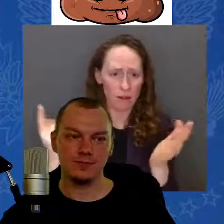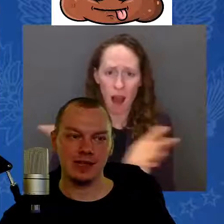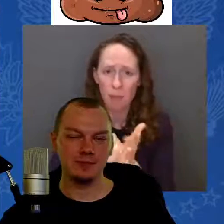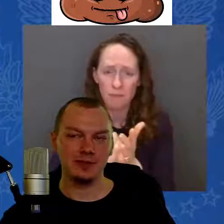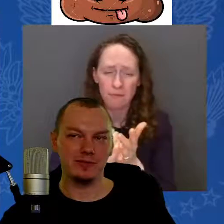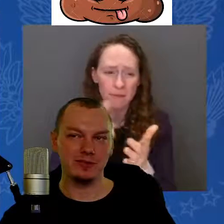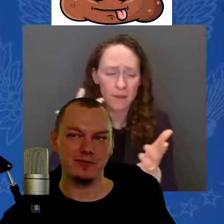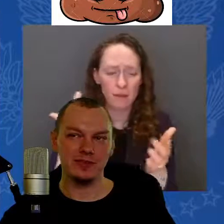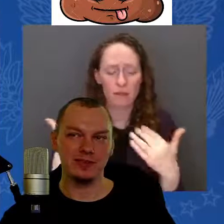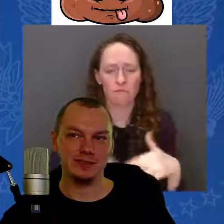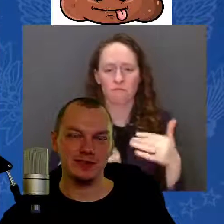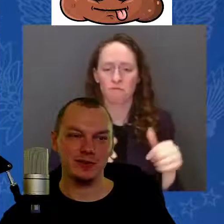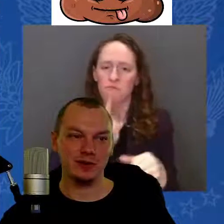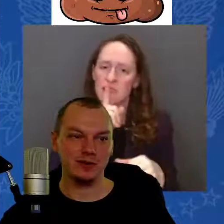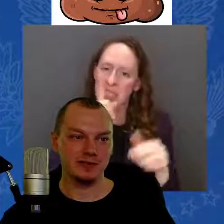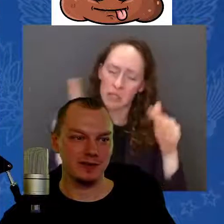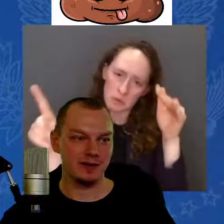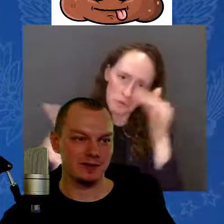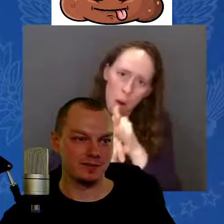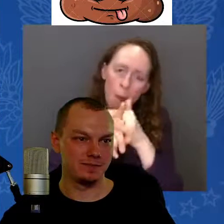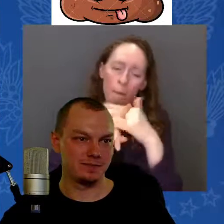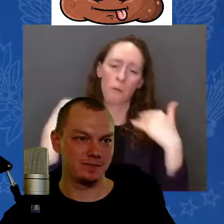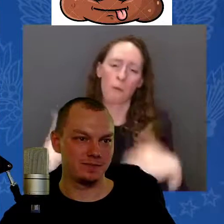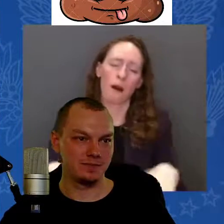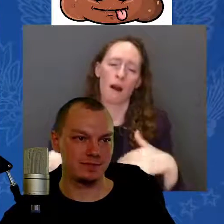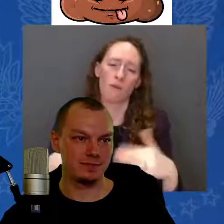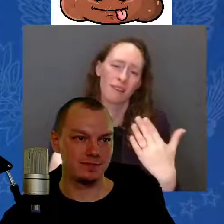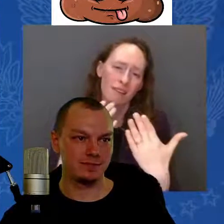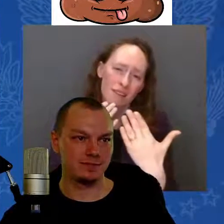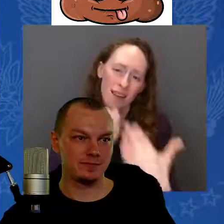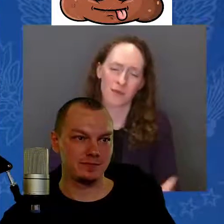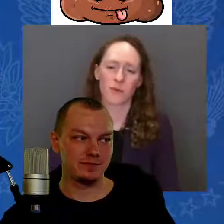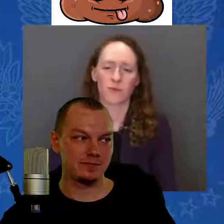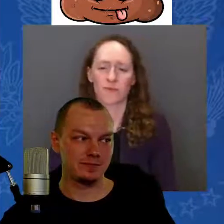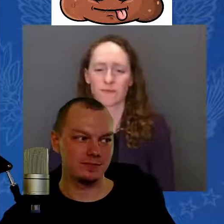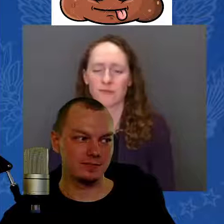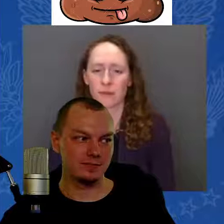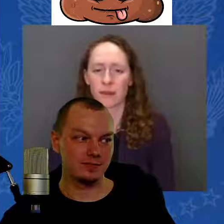that. I'm not really convinced there's anyone else there. Talks about,